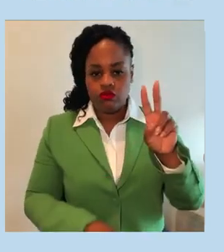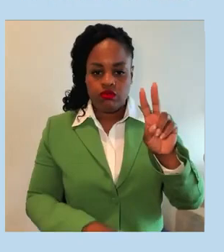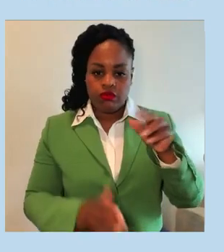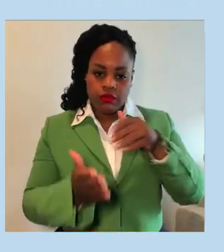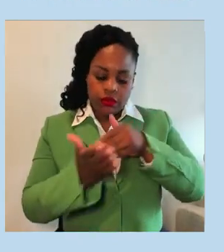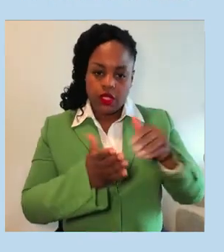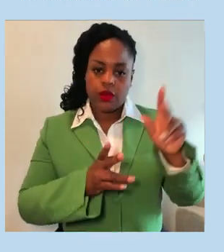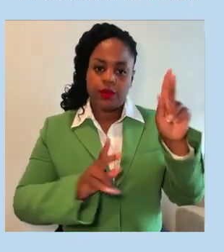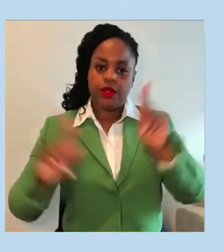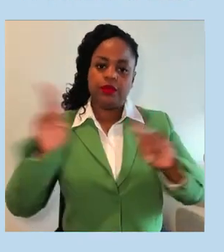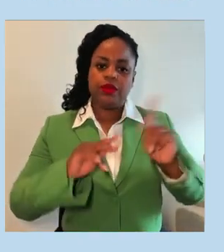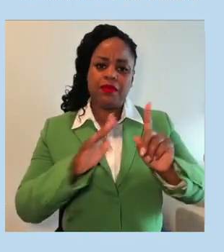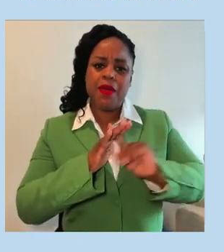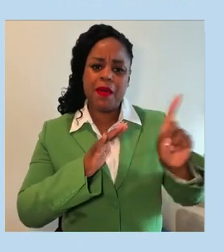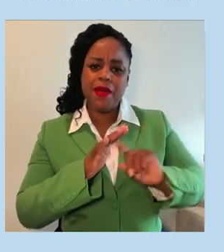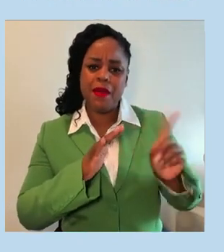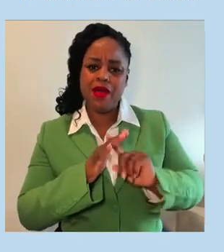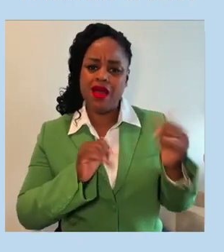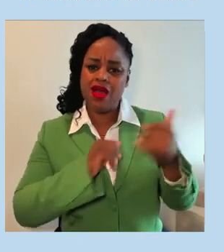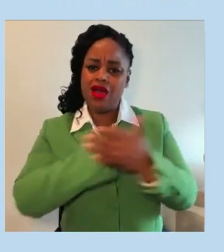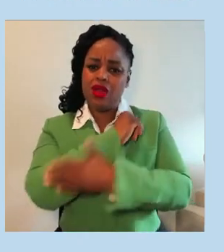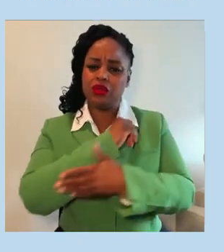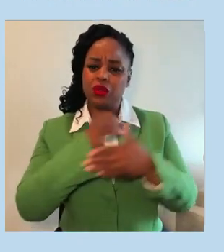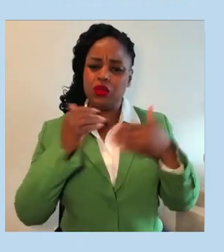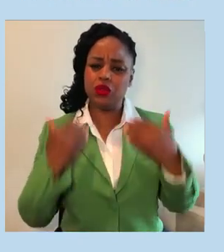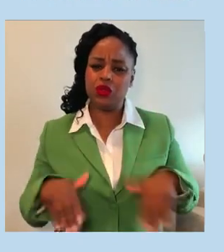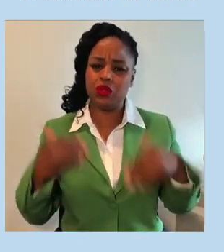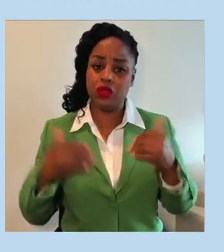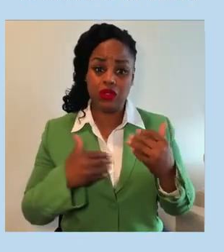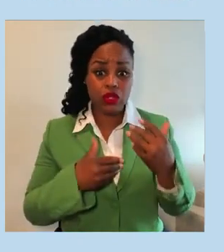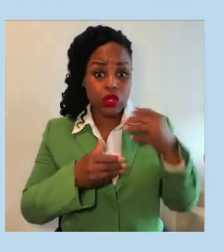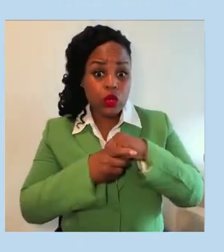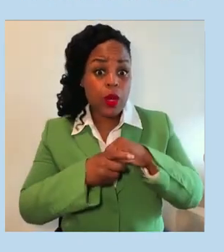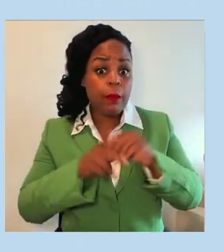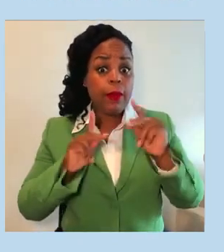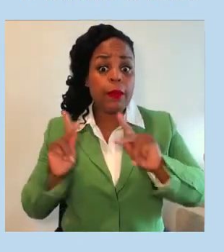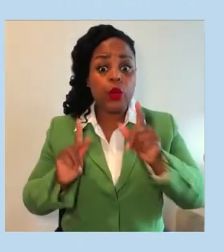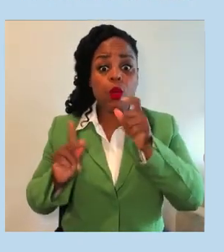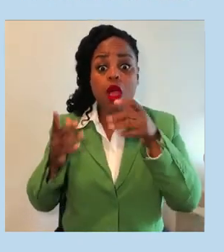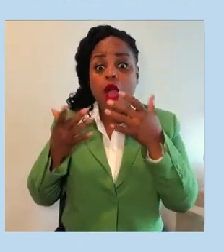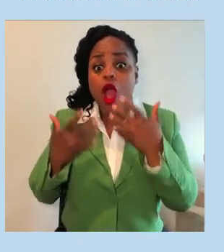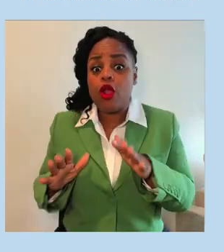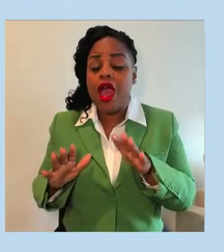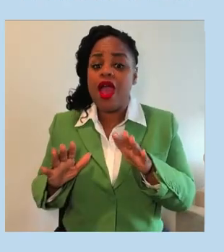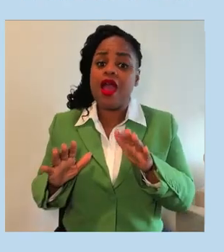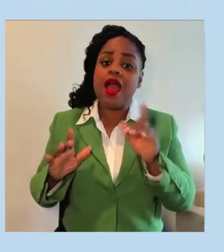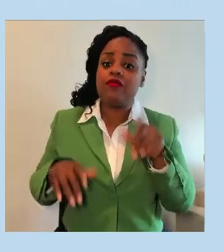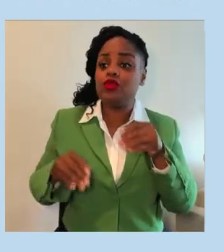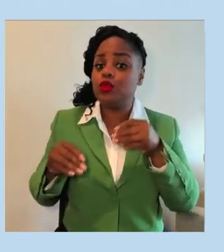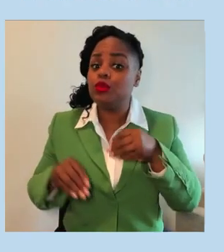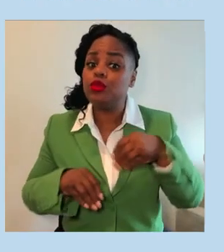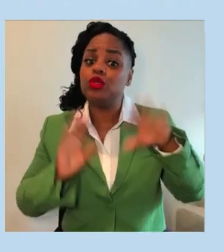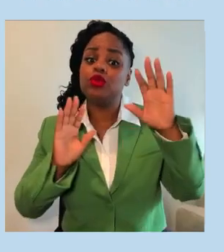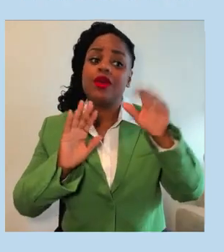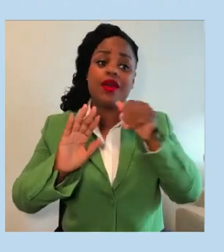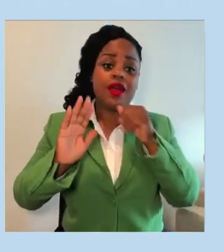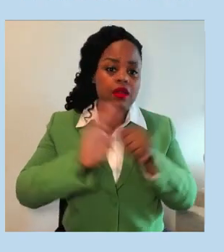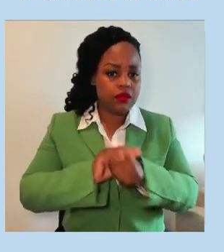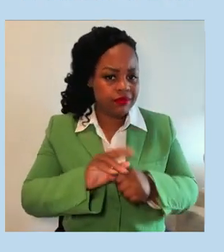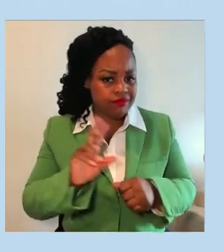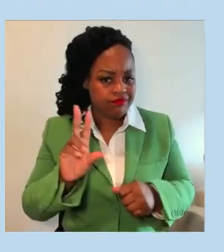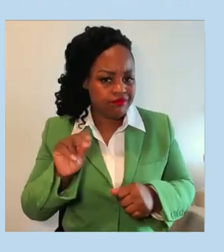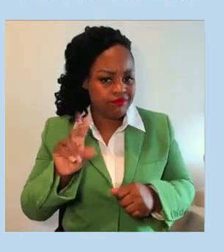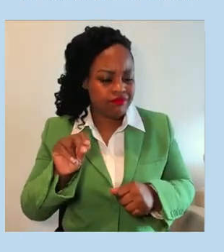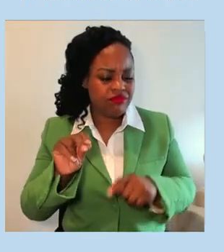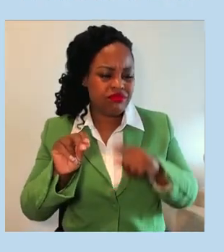The United States is obviously concerned about the protection of civilians in this conflict, including women and girls, some of